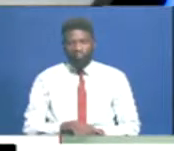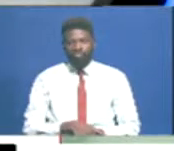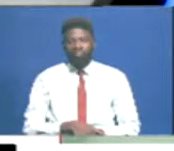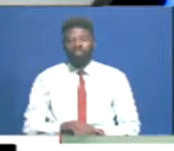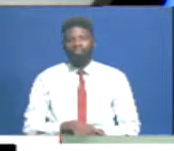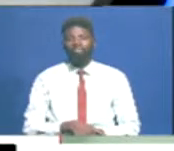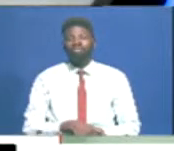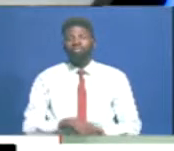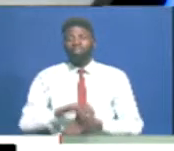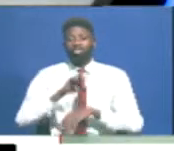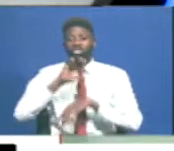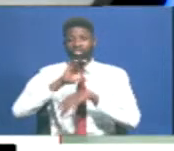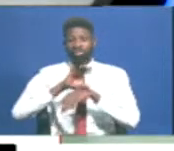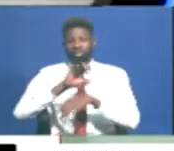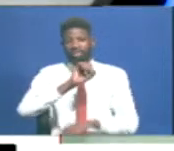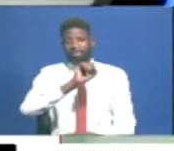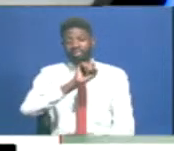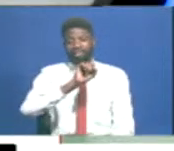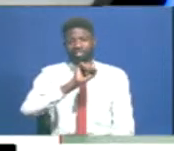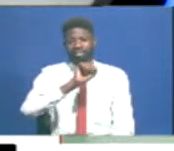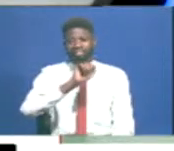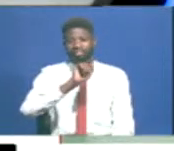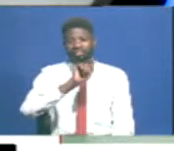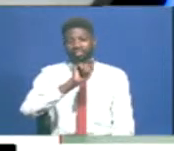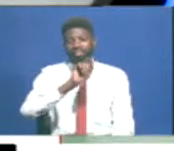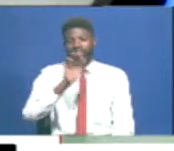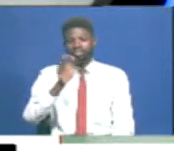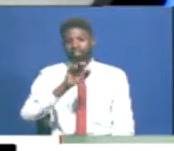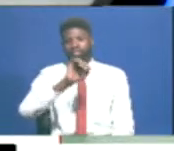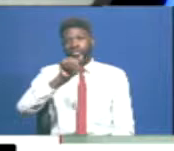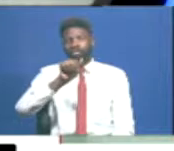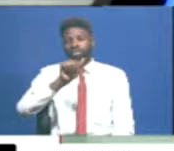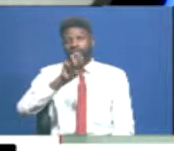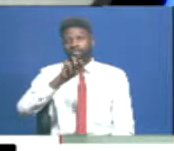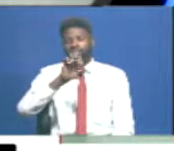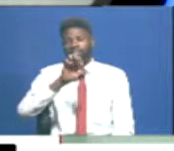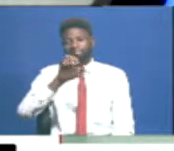Cathedral ACK Church in Kiambu has been